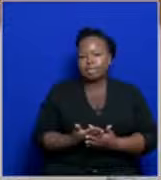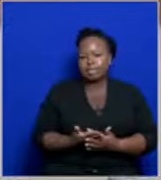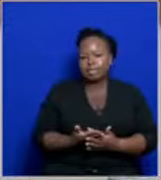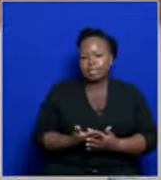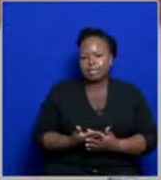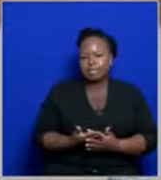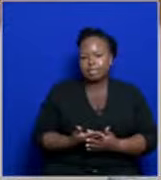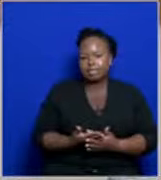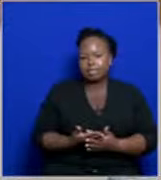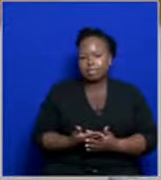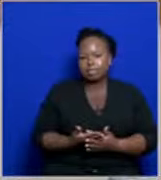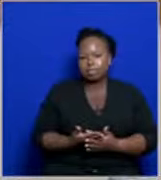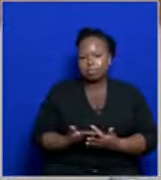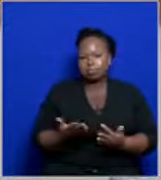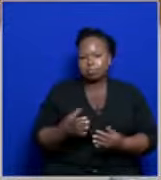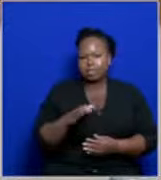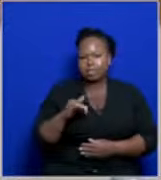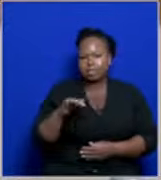case number